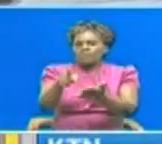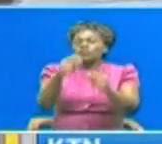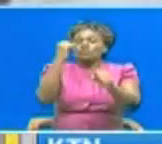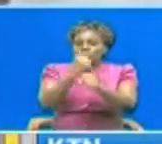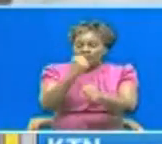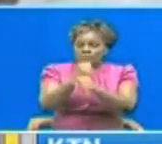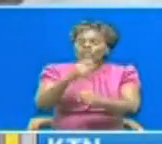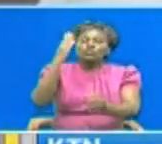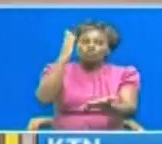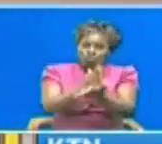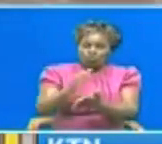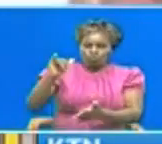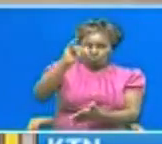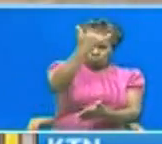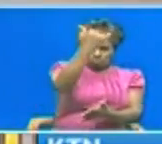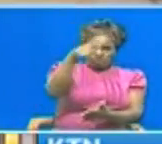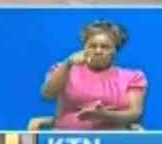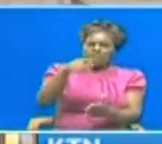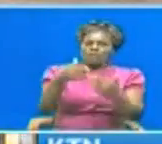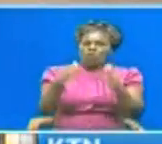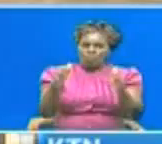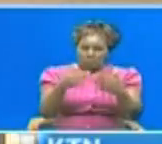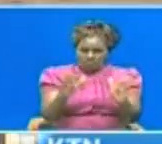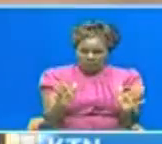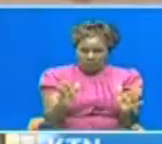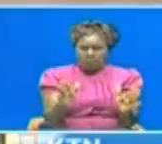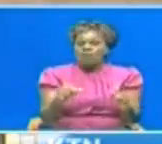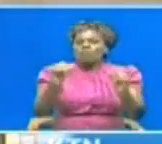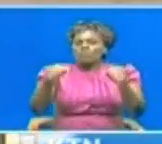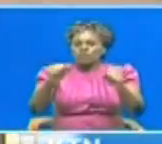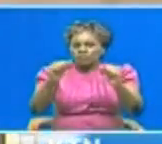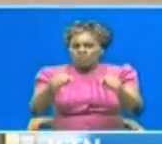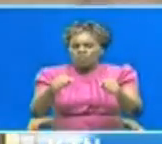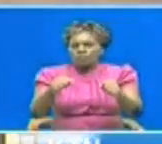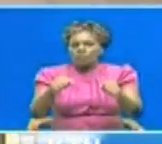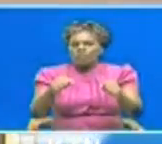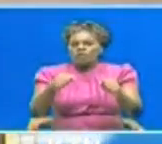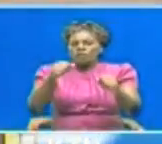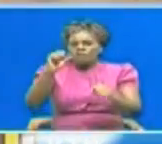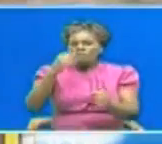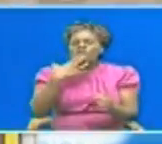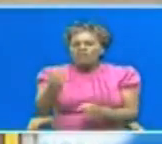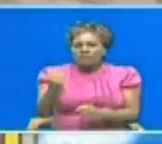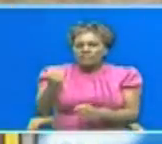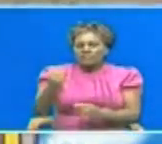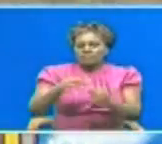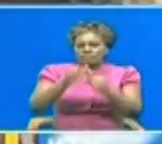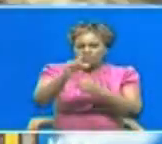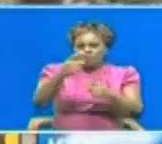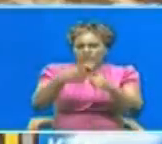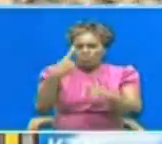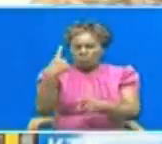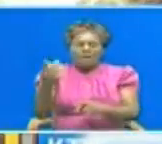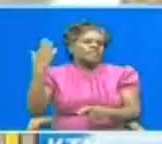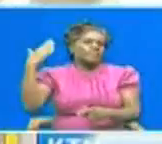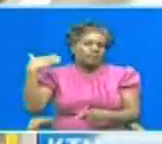real plane. He has named his creation Upendo, a 130-kilogram affair, down from the 500-kilogram object it once